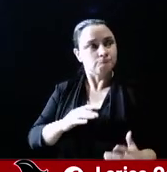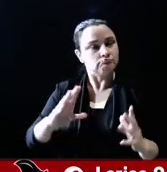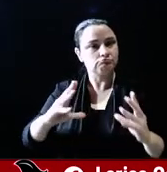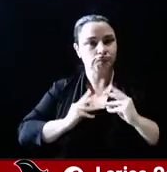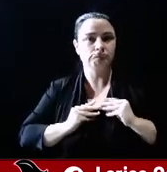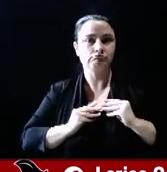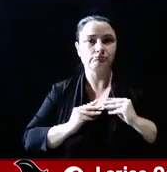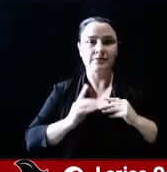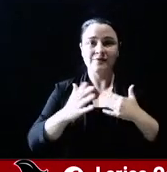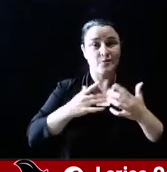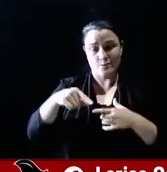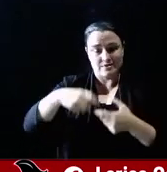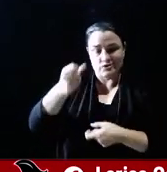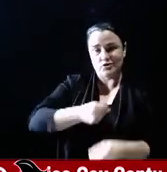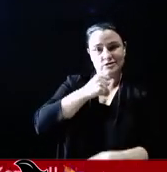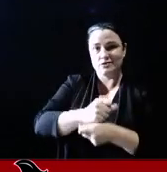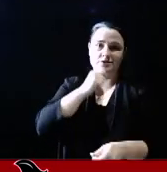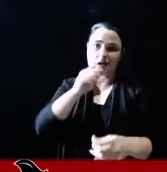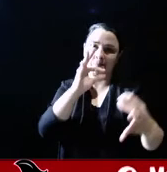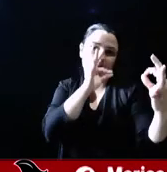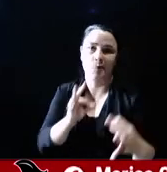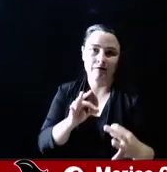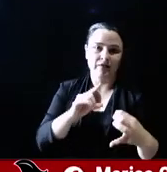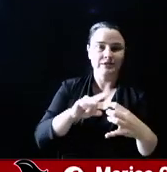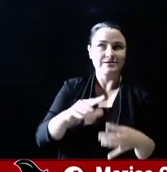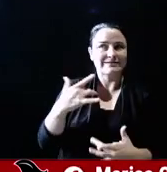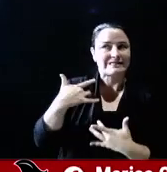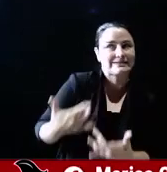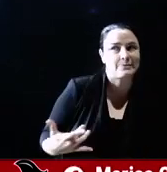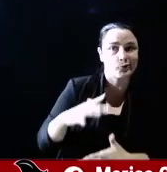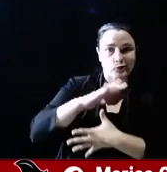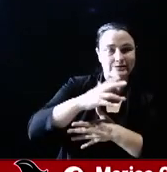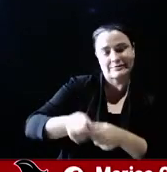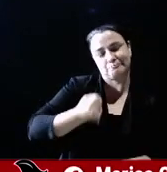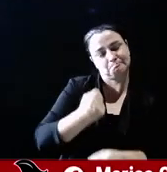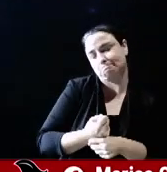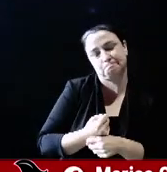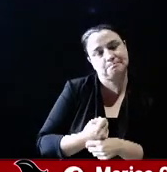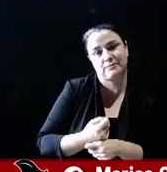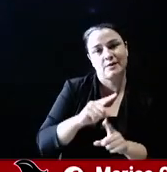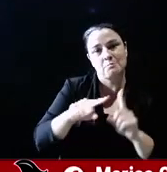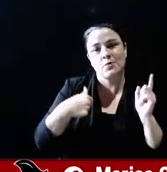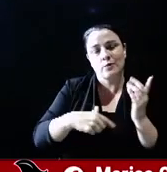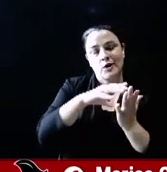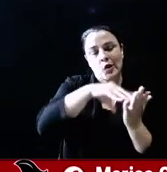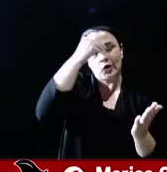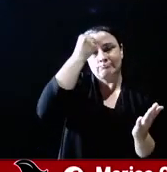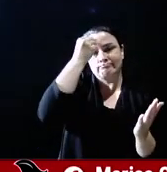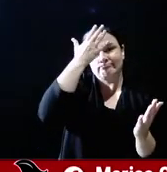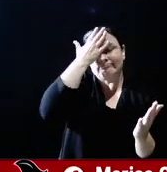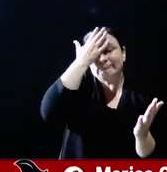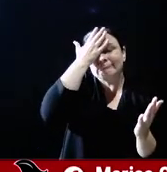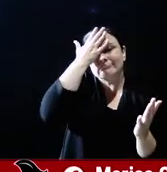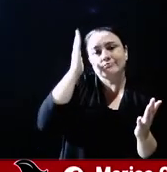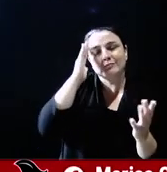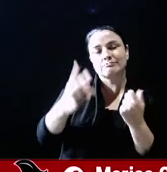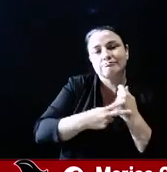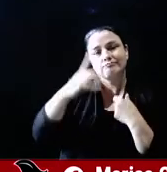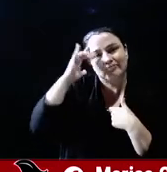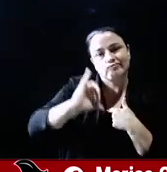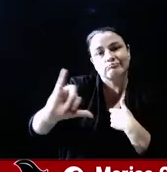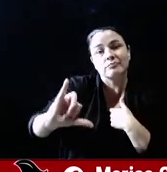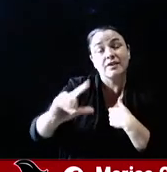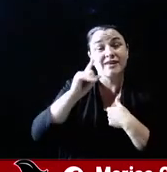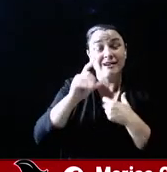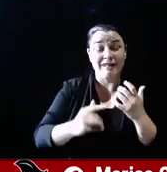our year has not been ideal and not typical of a senior year, we all learn lessons that we will never forget. Life has many ups and